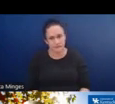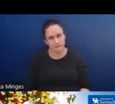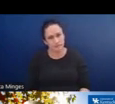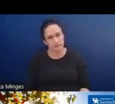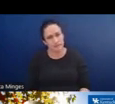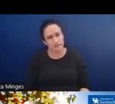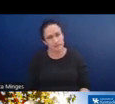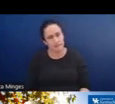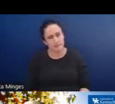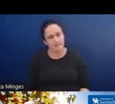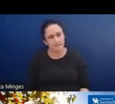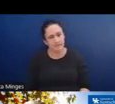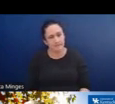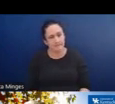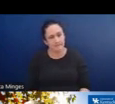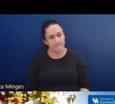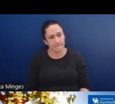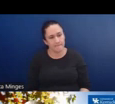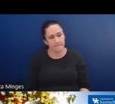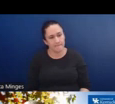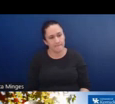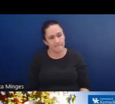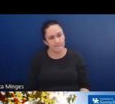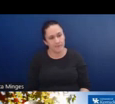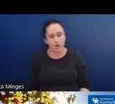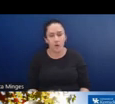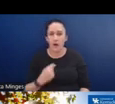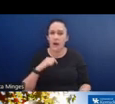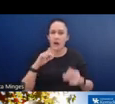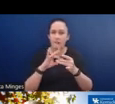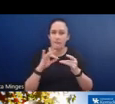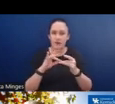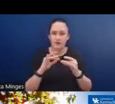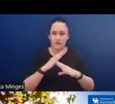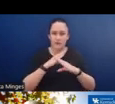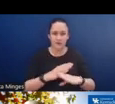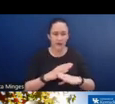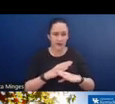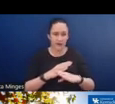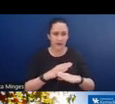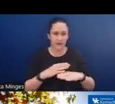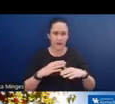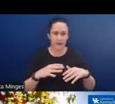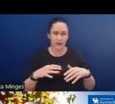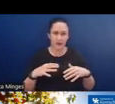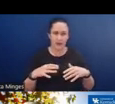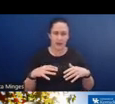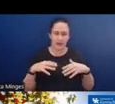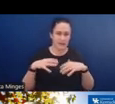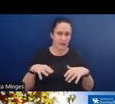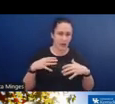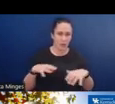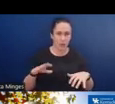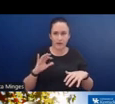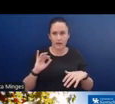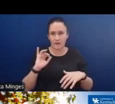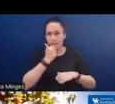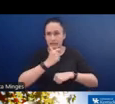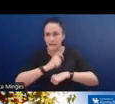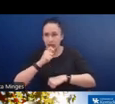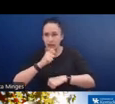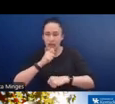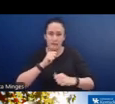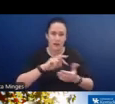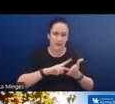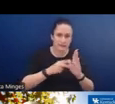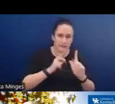And so I mentioned that preventing an unwanted pregnancy or a mistimed, unintended